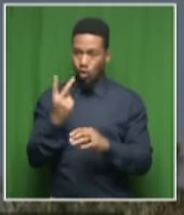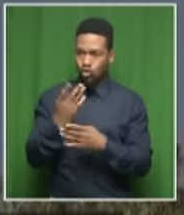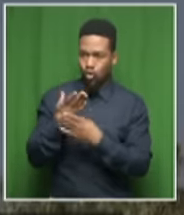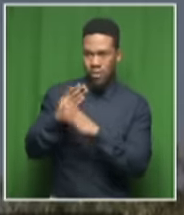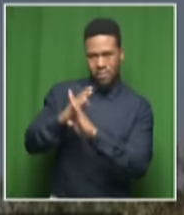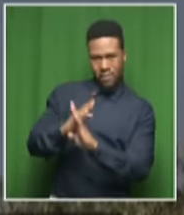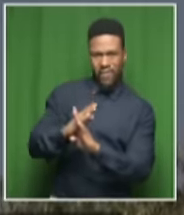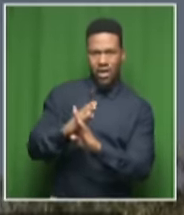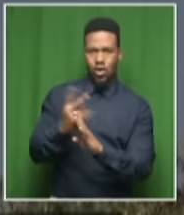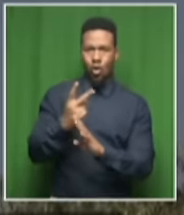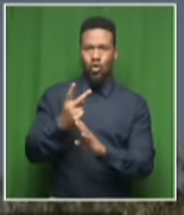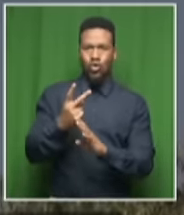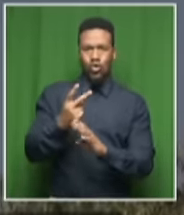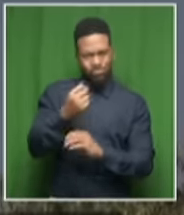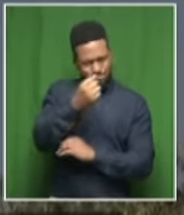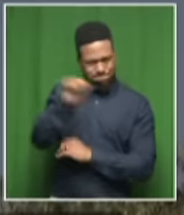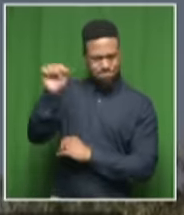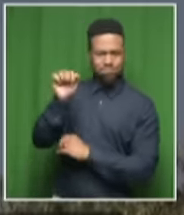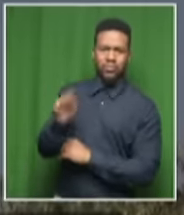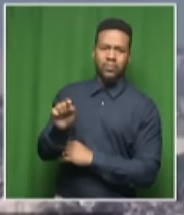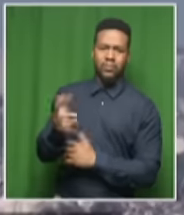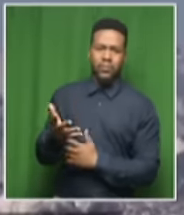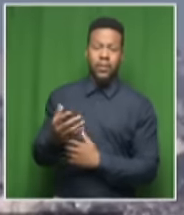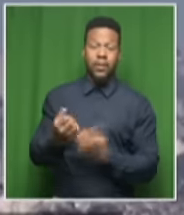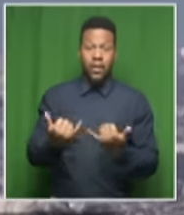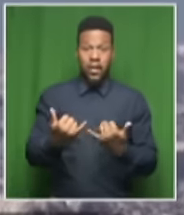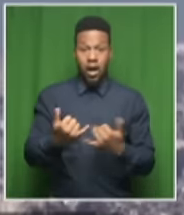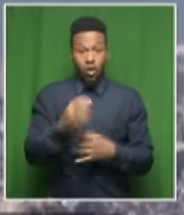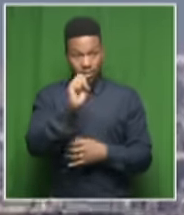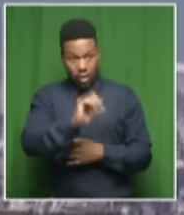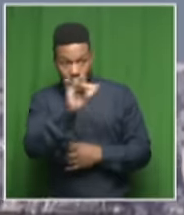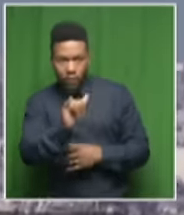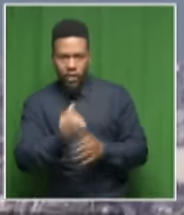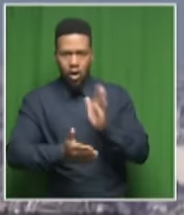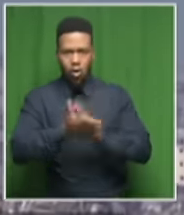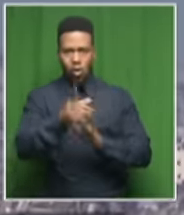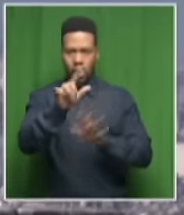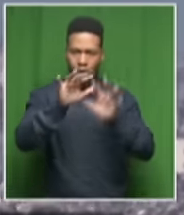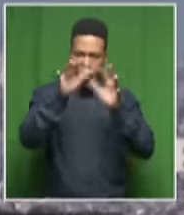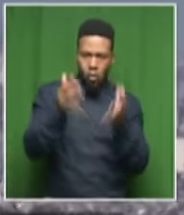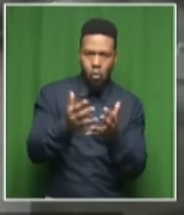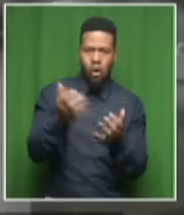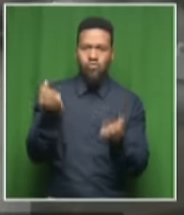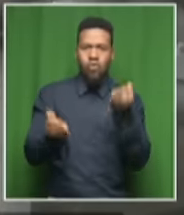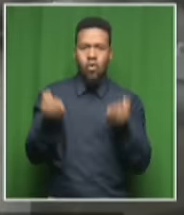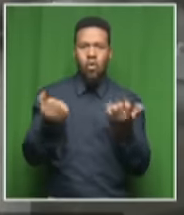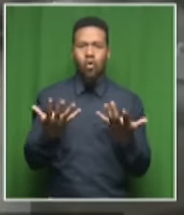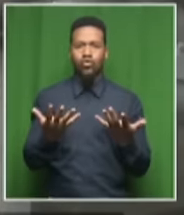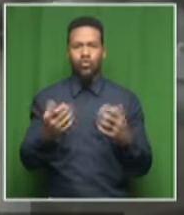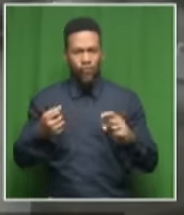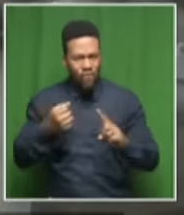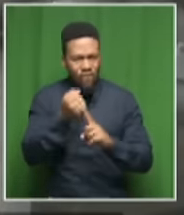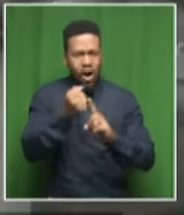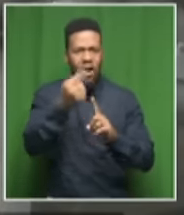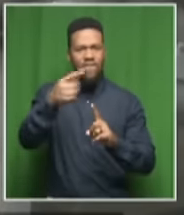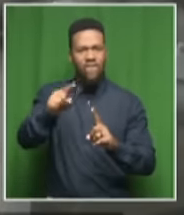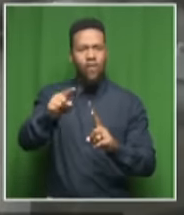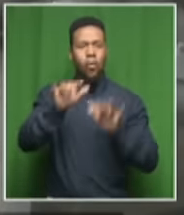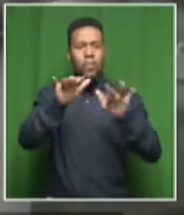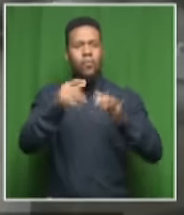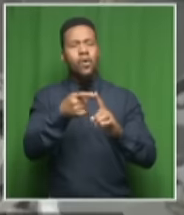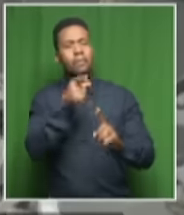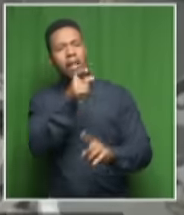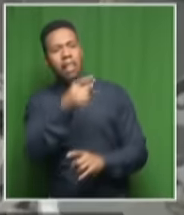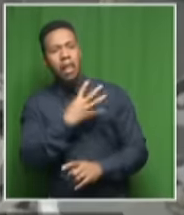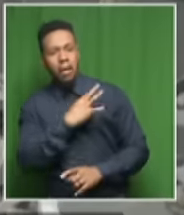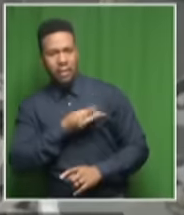it. Pretoria says it's going to the World Court as it's concerned with the plight of civilians in the present Israeli attacks